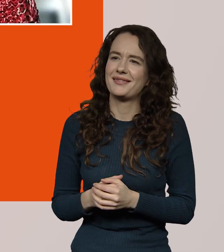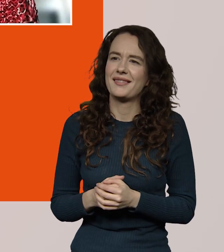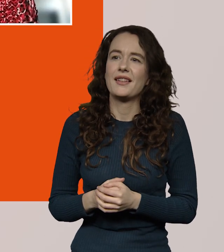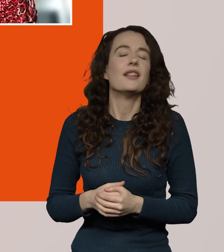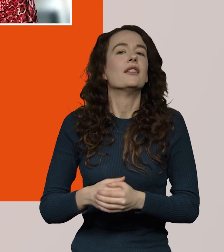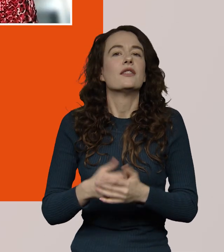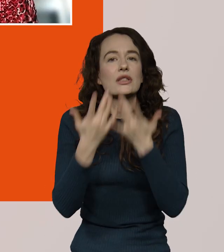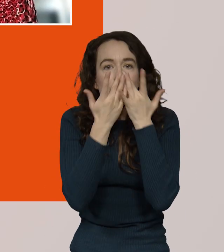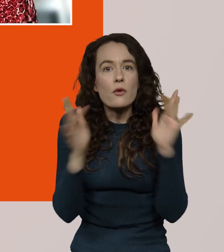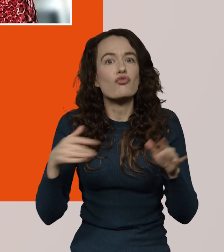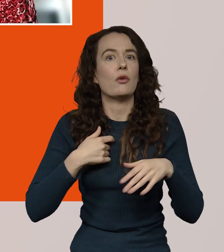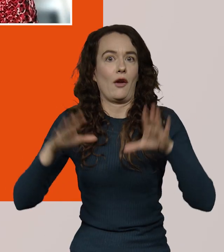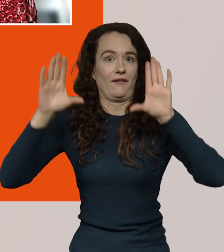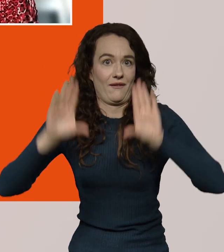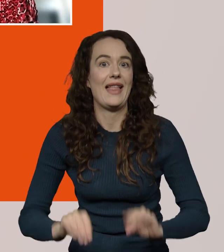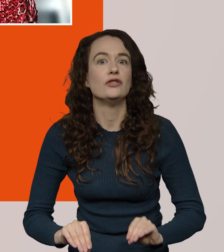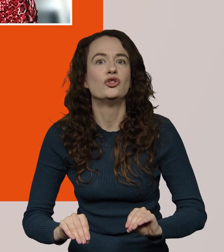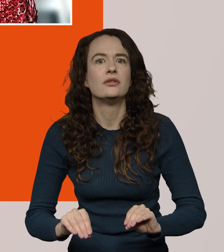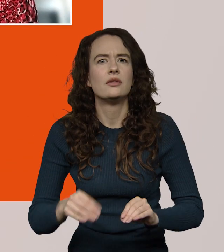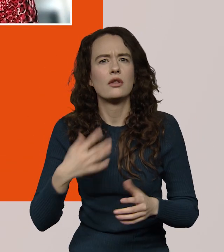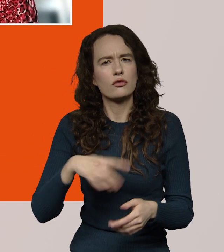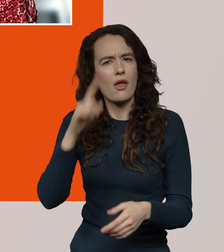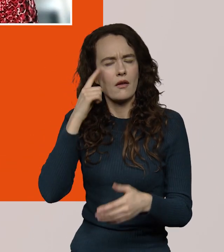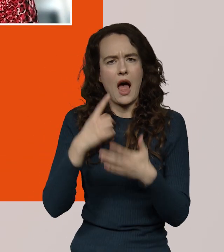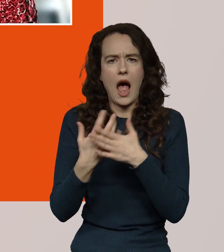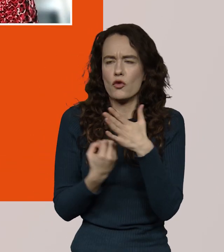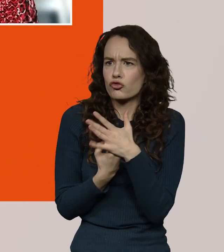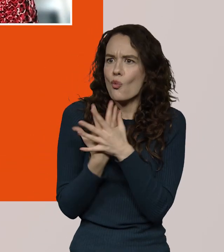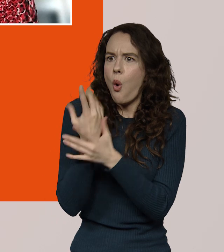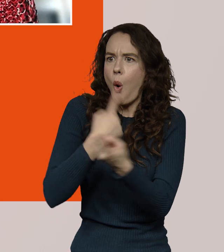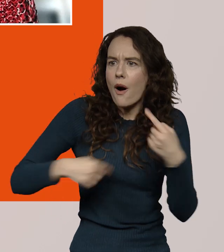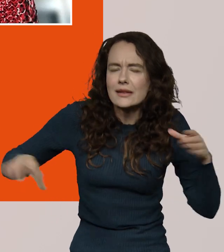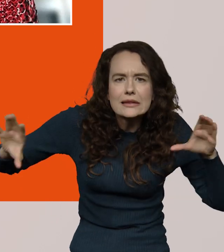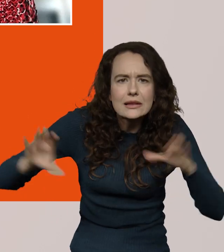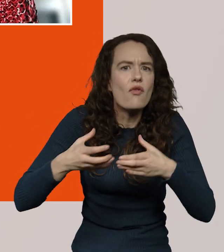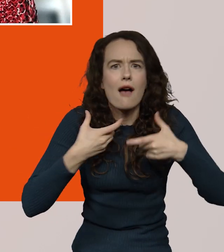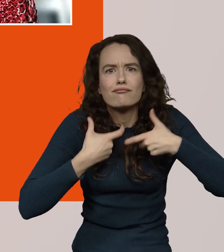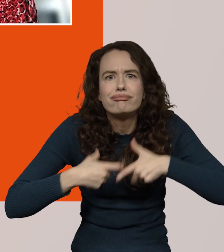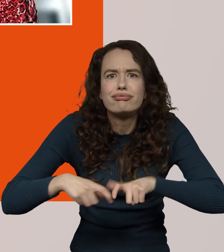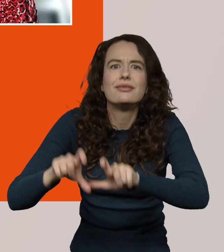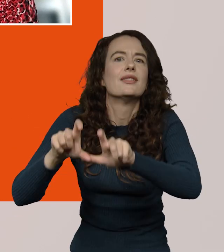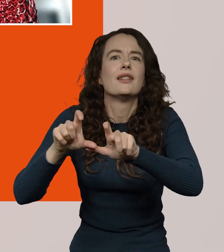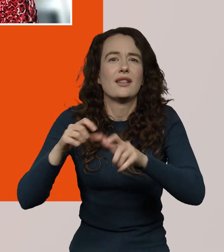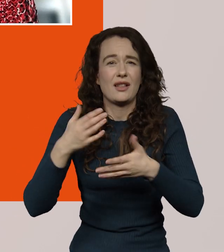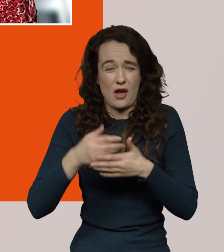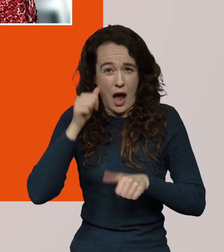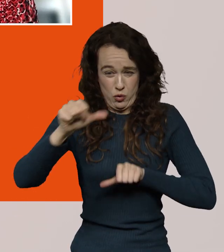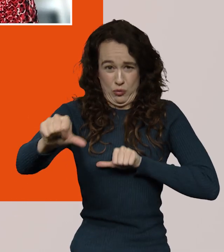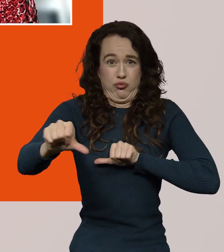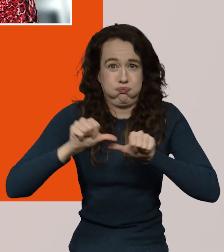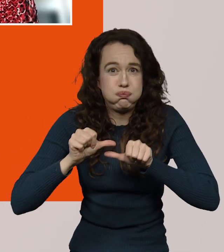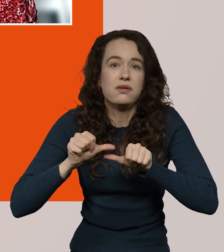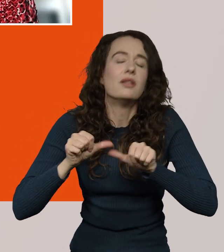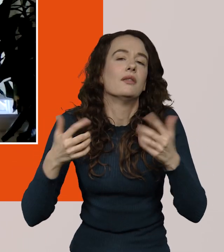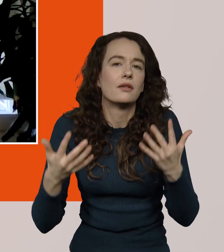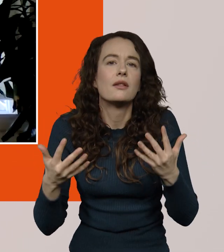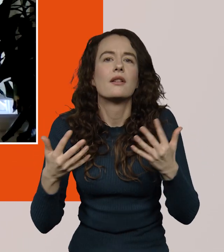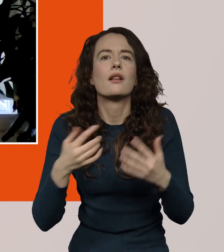everyone. And again, if you're watching at home, you might want to pause the activity and just do it yourselves. And grown-ups, don't